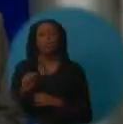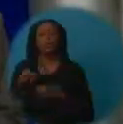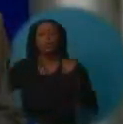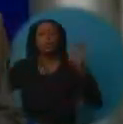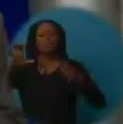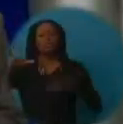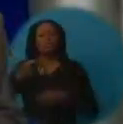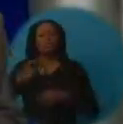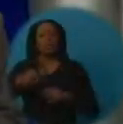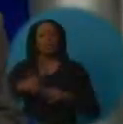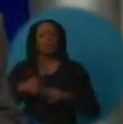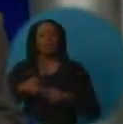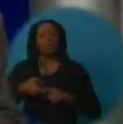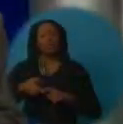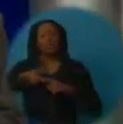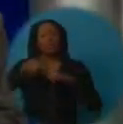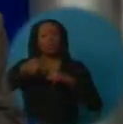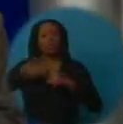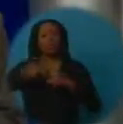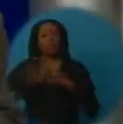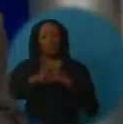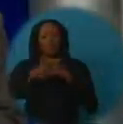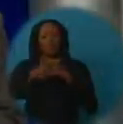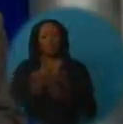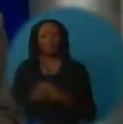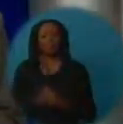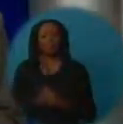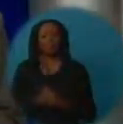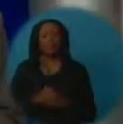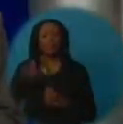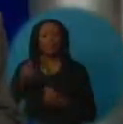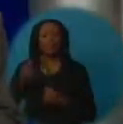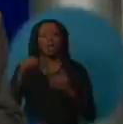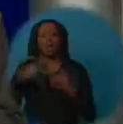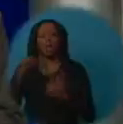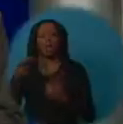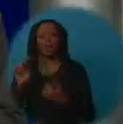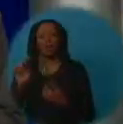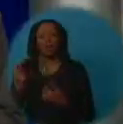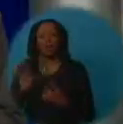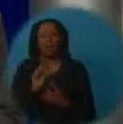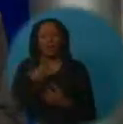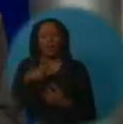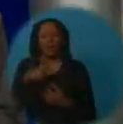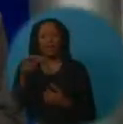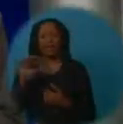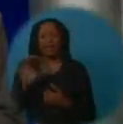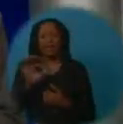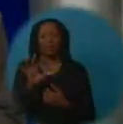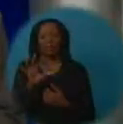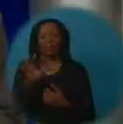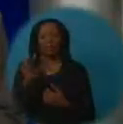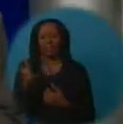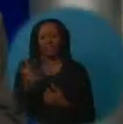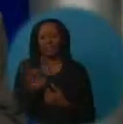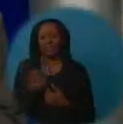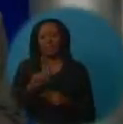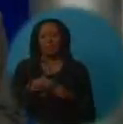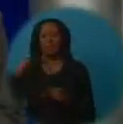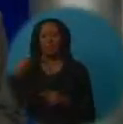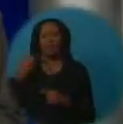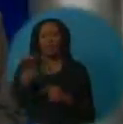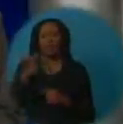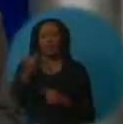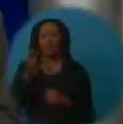rain. Kohli made 107, Rahul Dravid 69, while the man of the series, Captain Mahendra Singh Dhoni, was not out